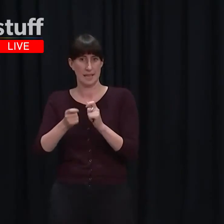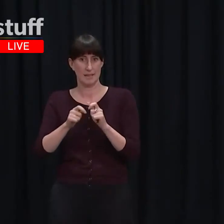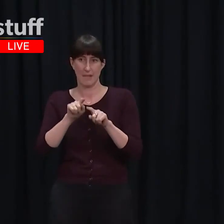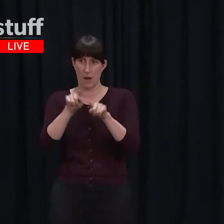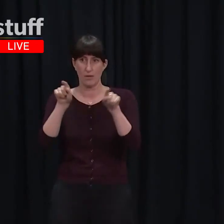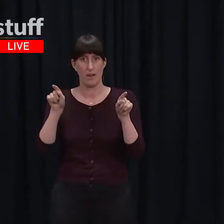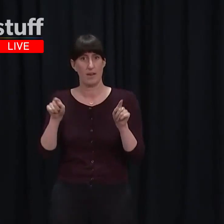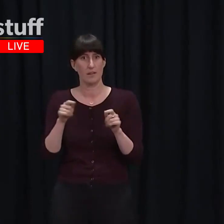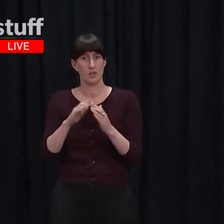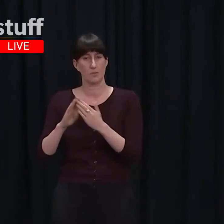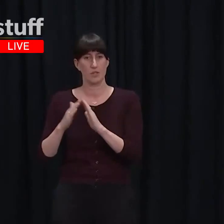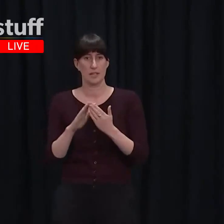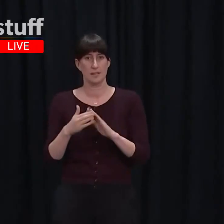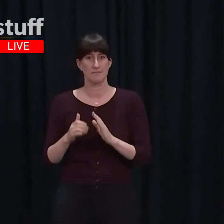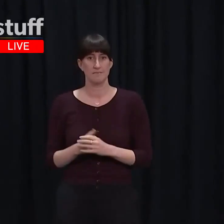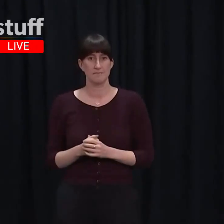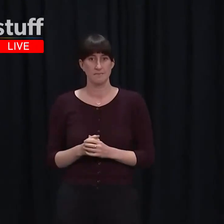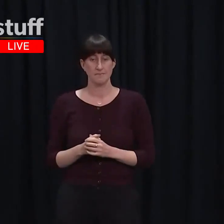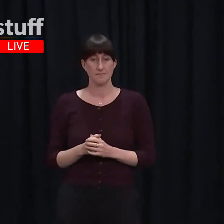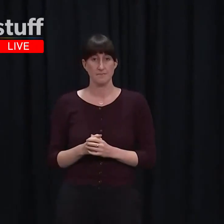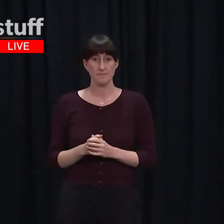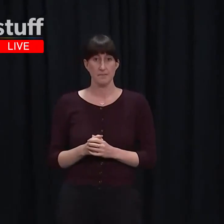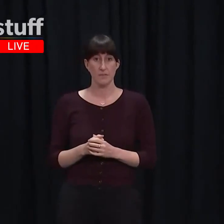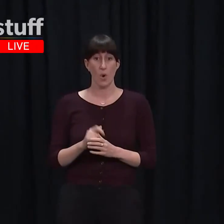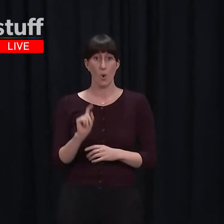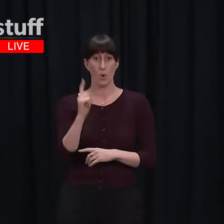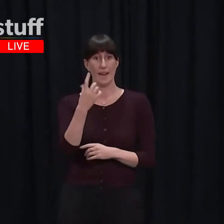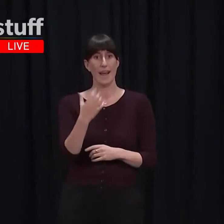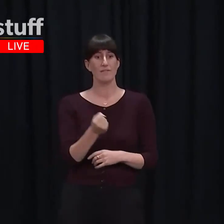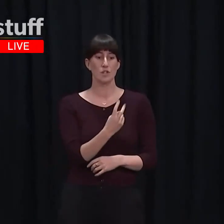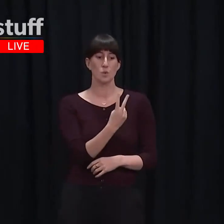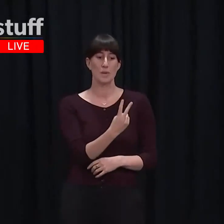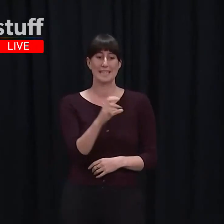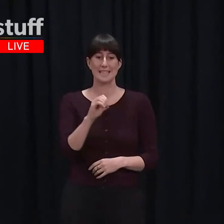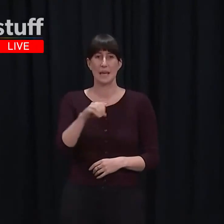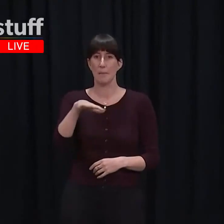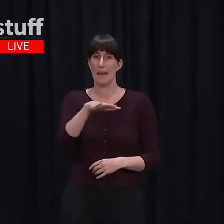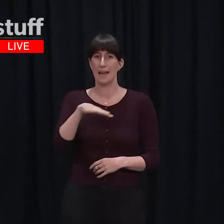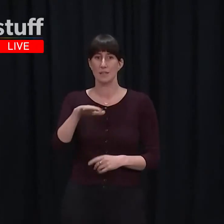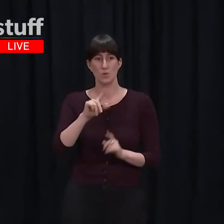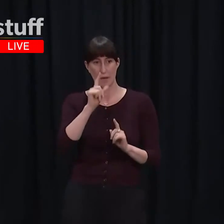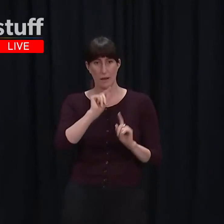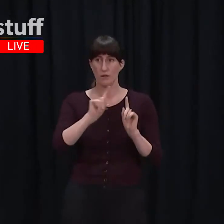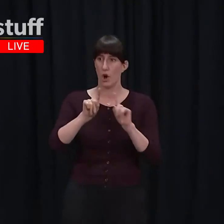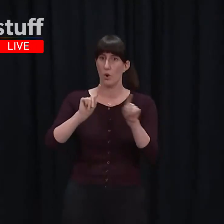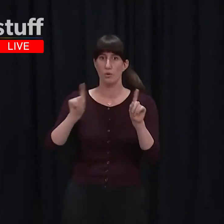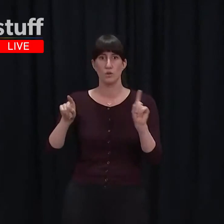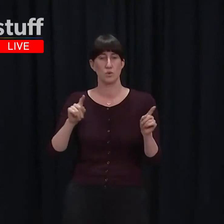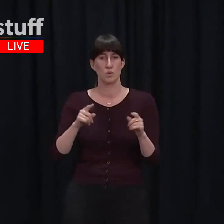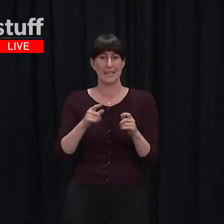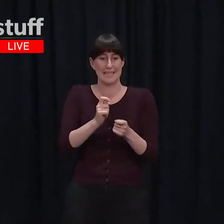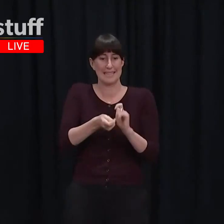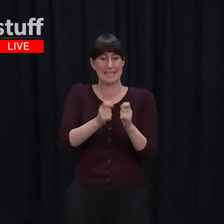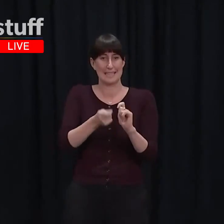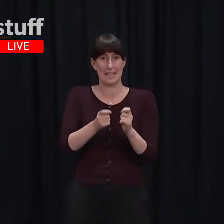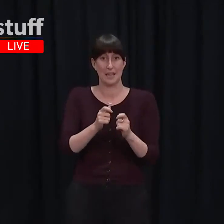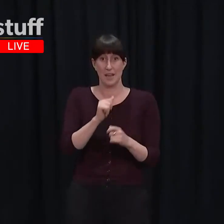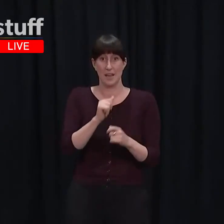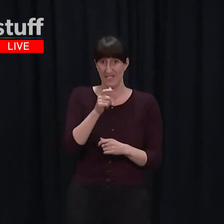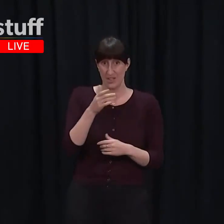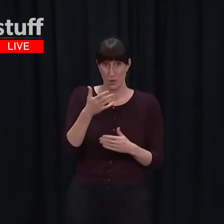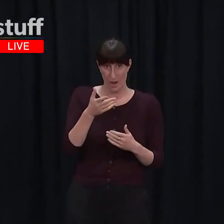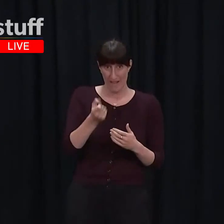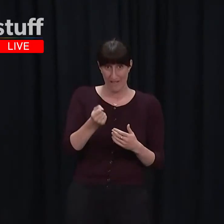community. 20 testing centres open in Auckland today, and please, if you have any symptoms there that could be suggestive